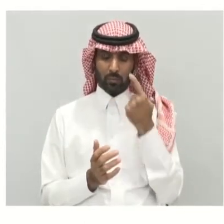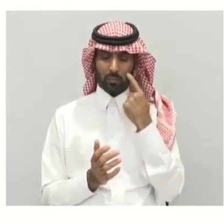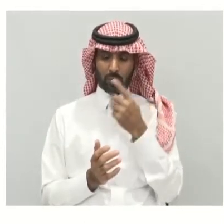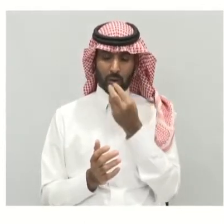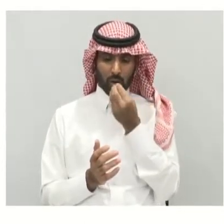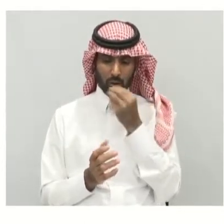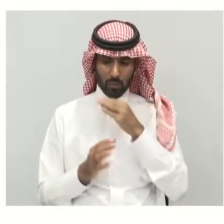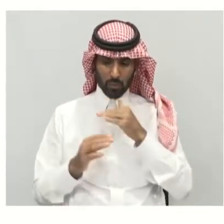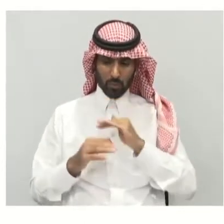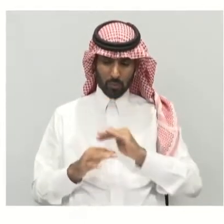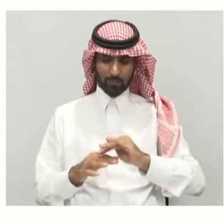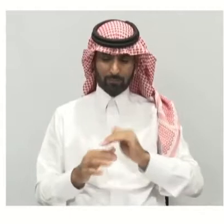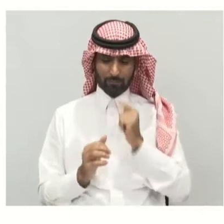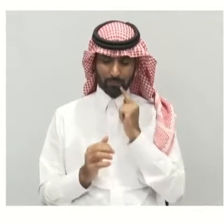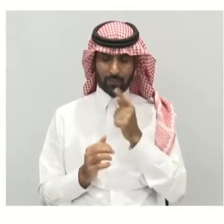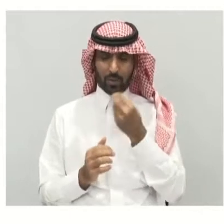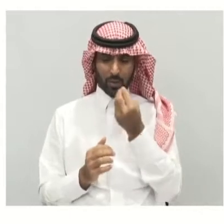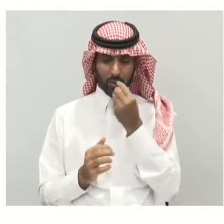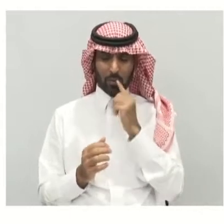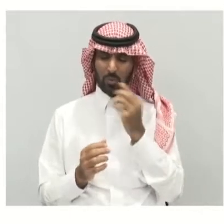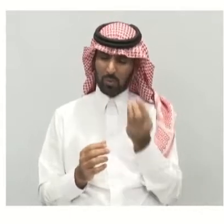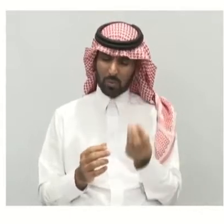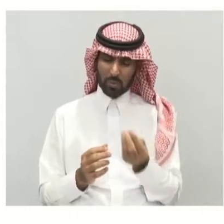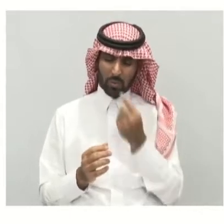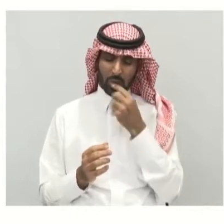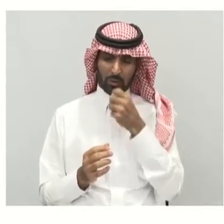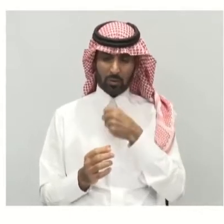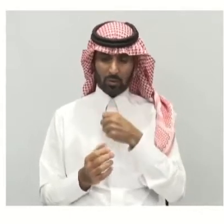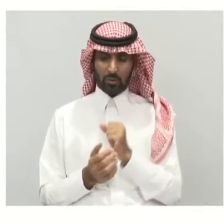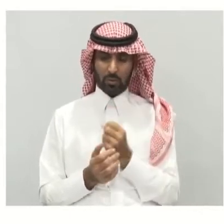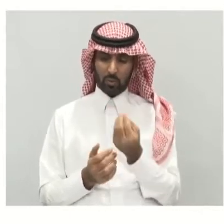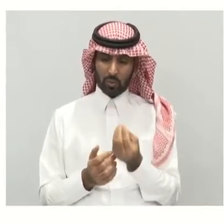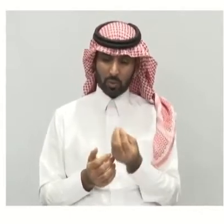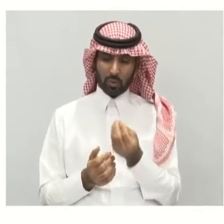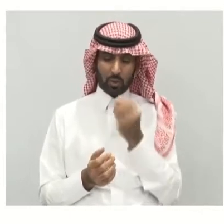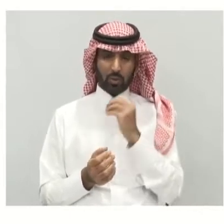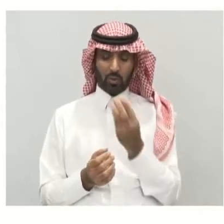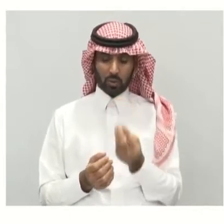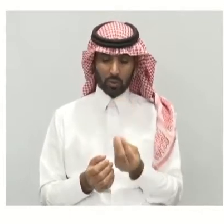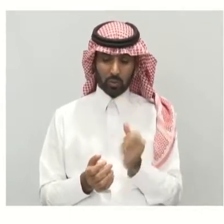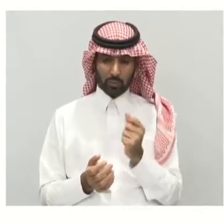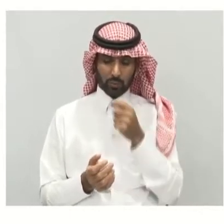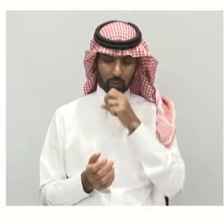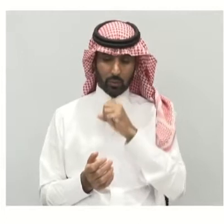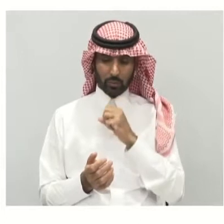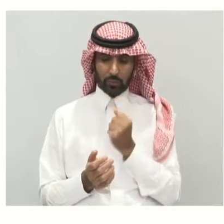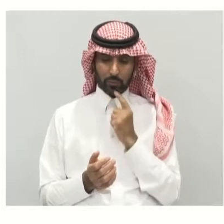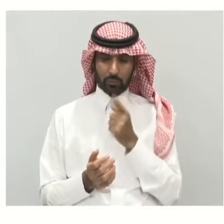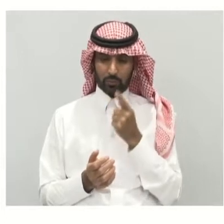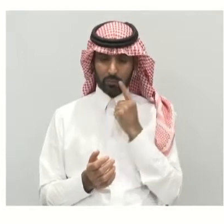diet, so I only eat a little ice cream. Not only a little we can use. Ice cream,